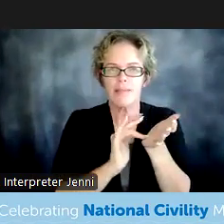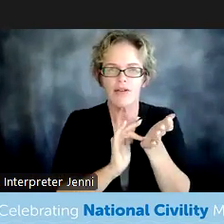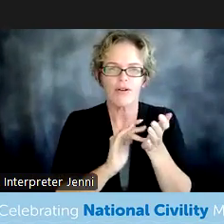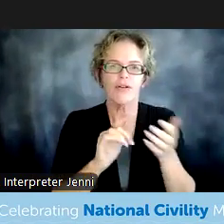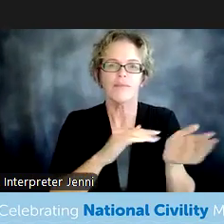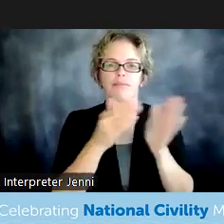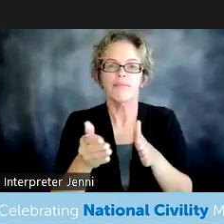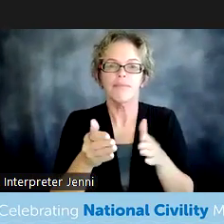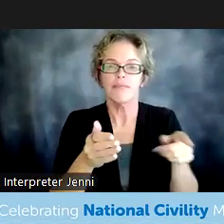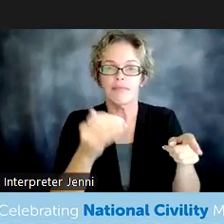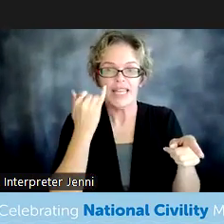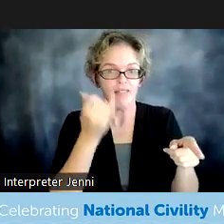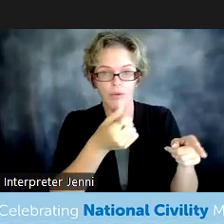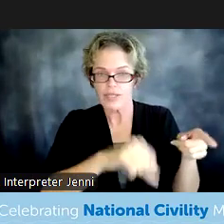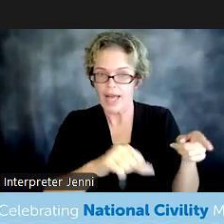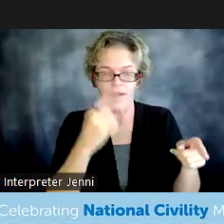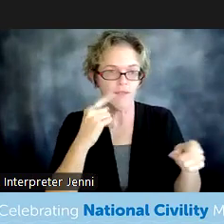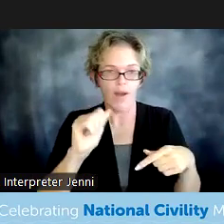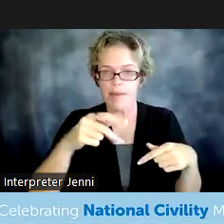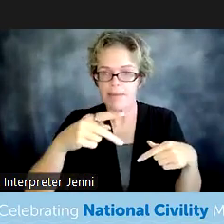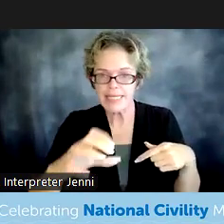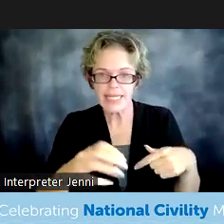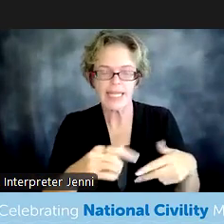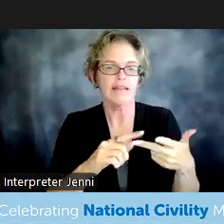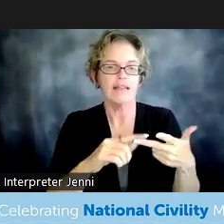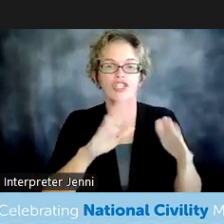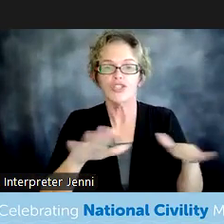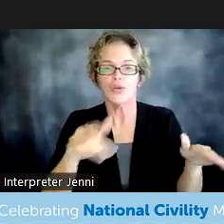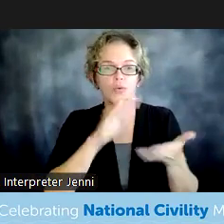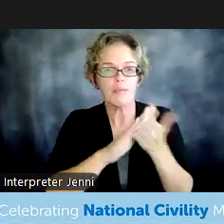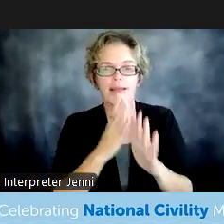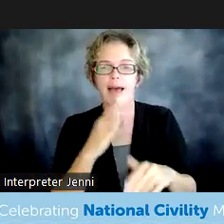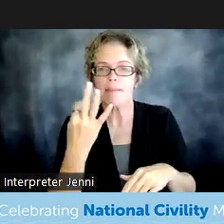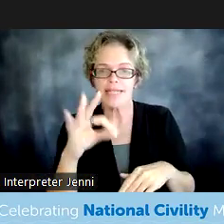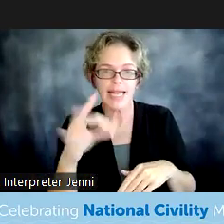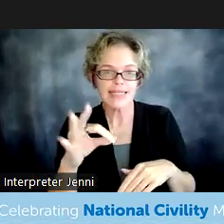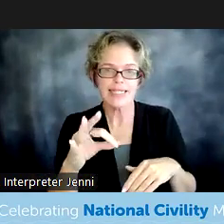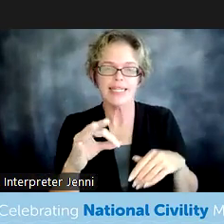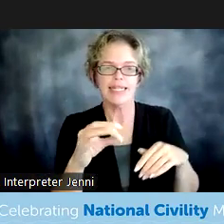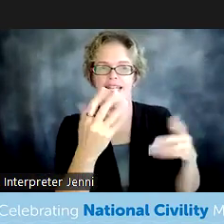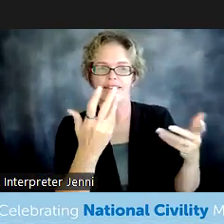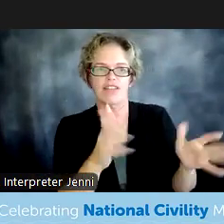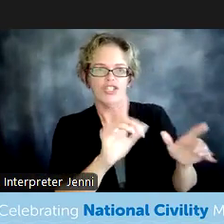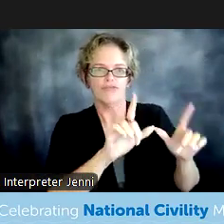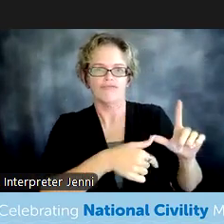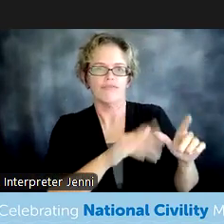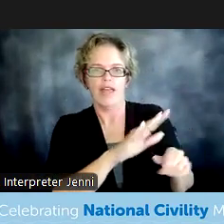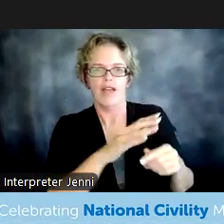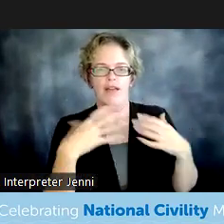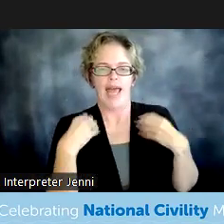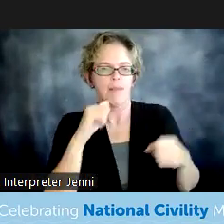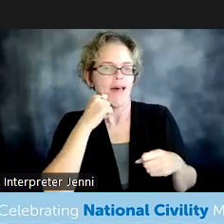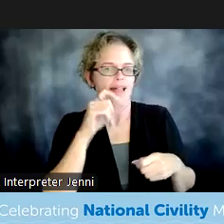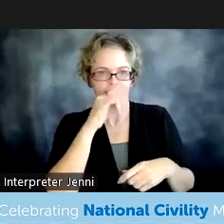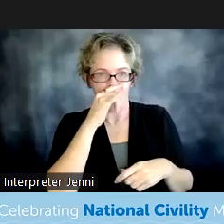after completing their renewal for APC, children who are turning 19 years old and aging out of their Apple Health for Kids, and QHP whose income is